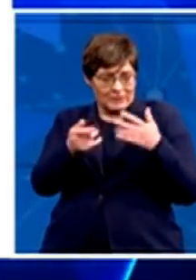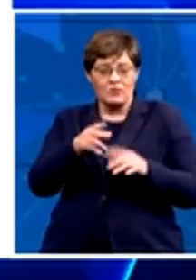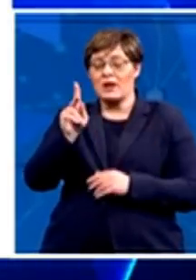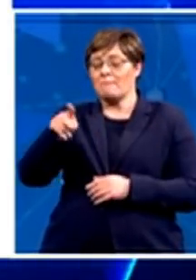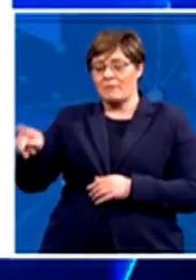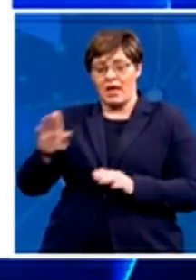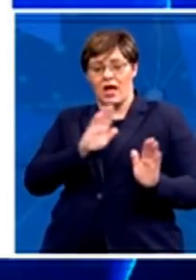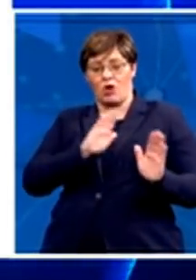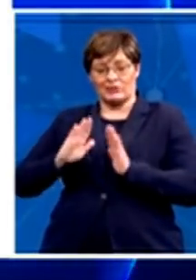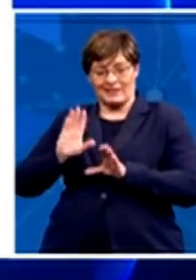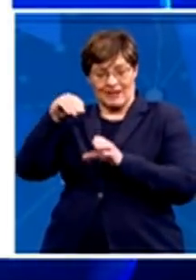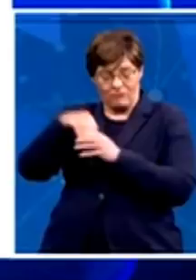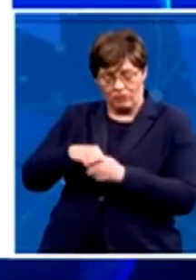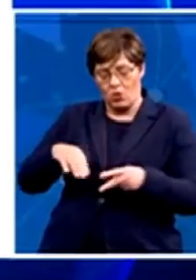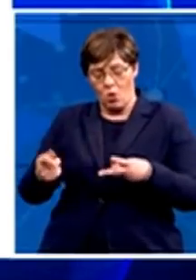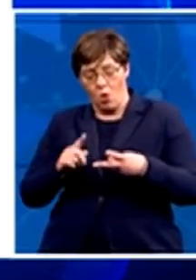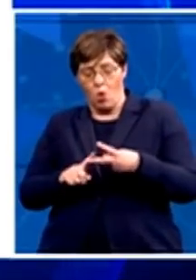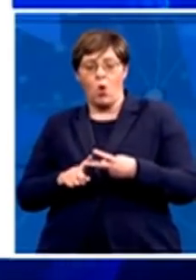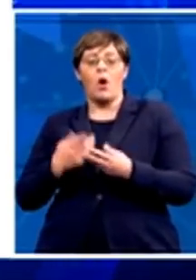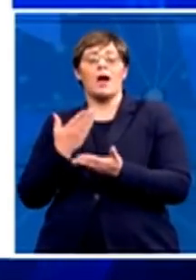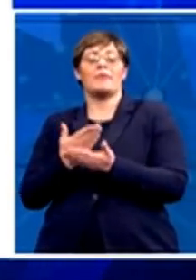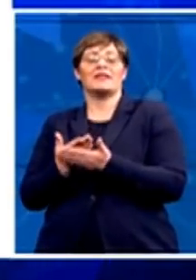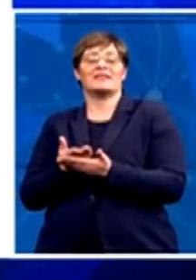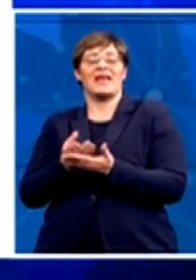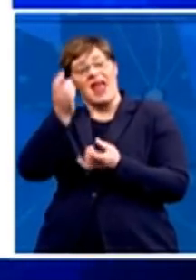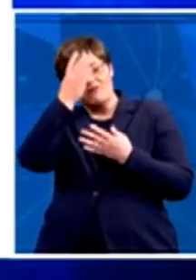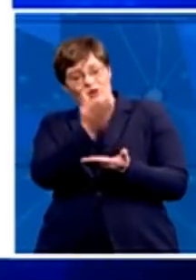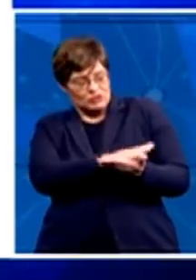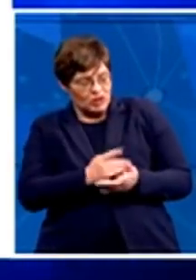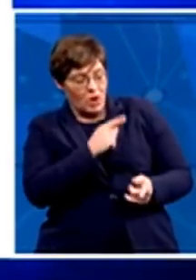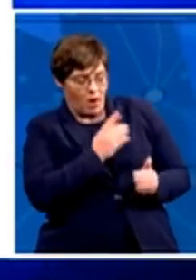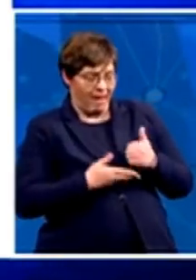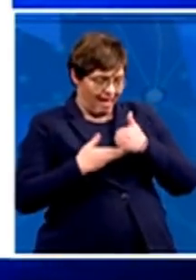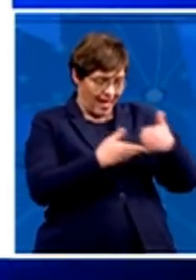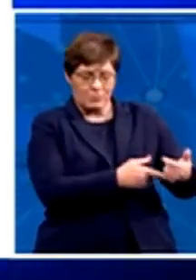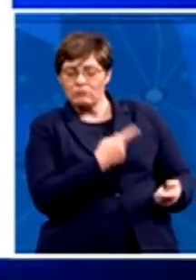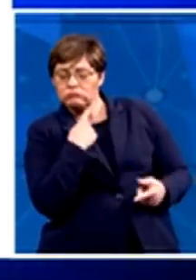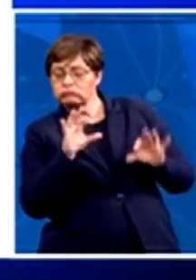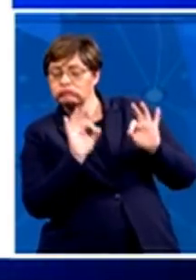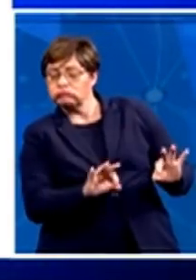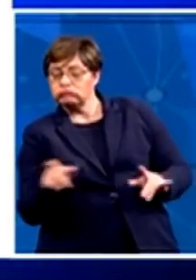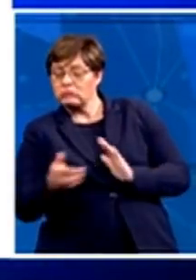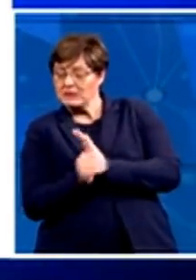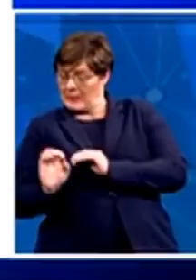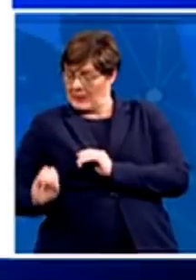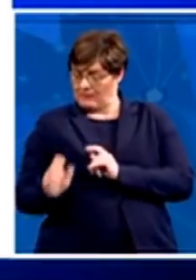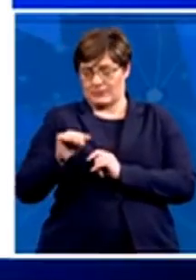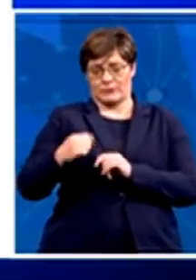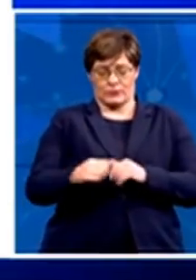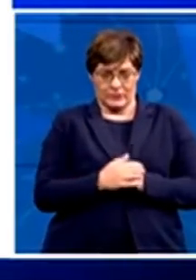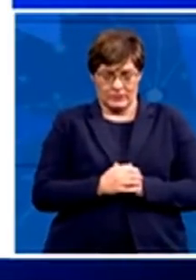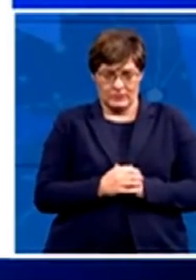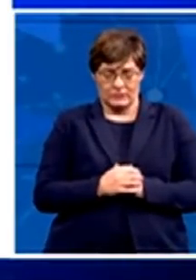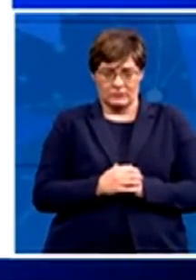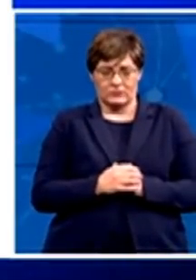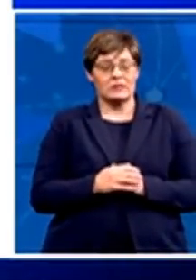ability to share information that can assist the committee in reaching its finding. It falls to the committee to determine the manner in which it